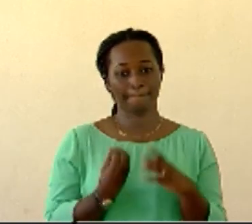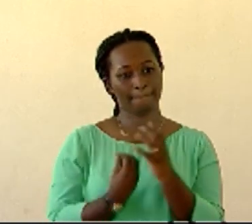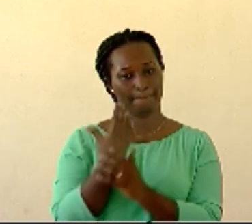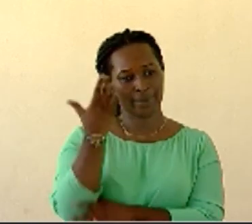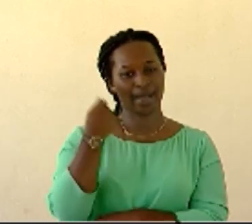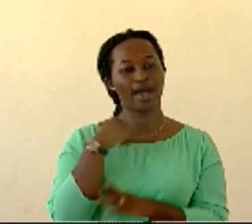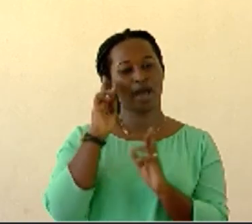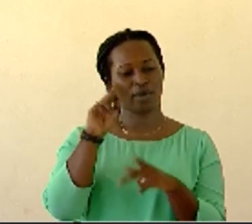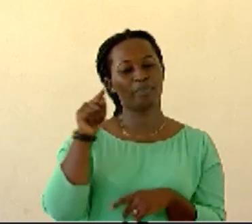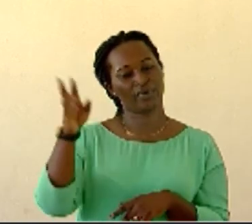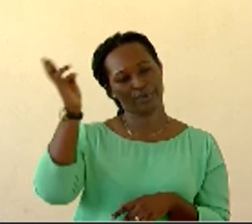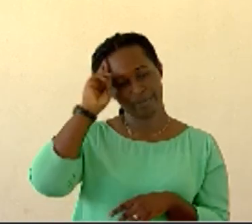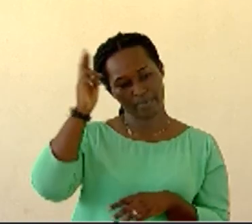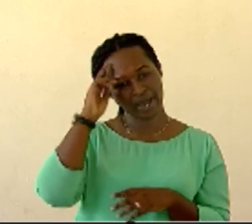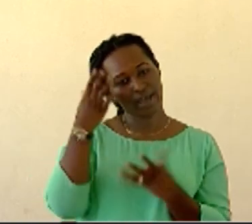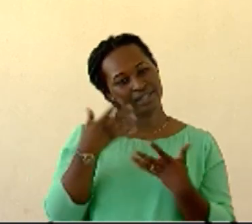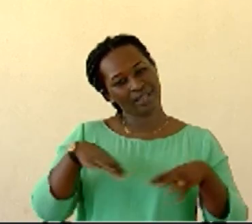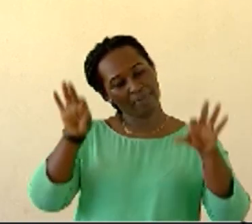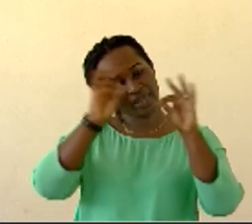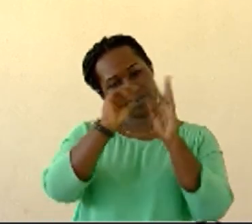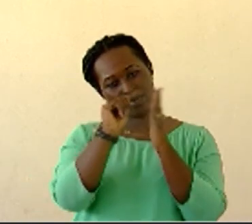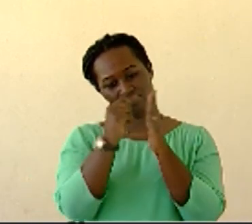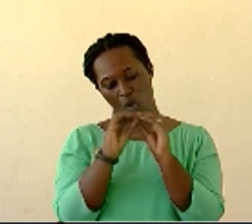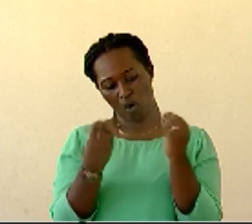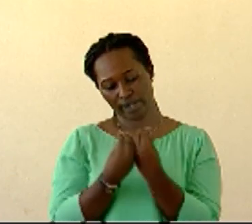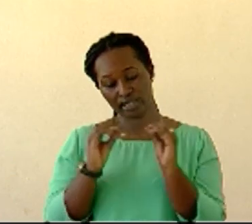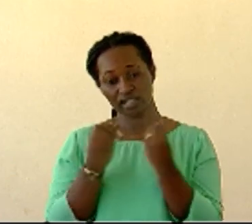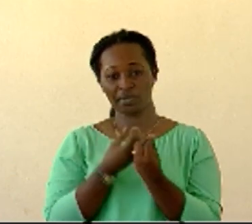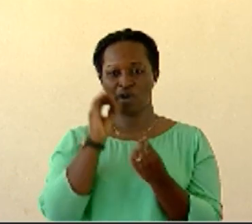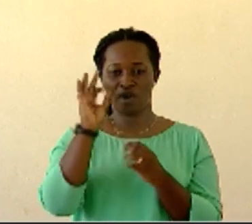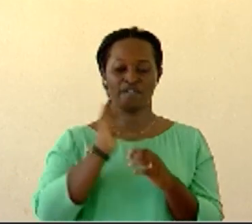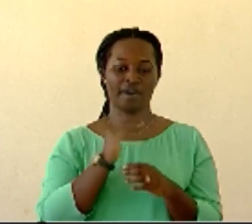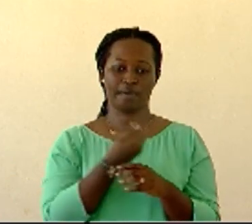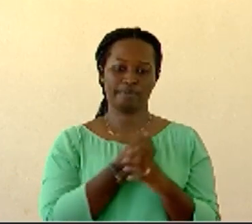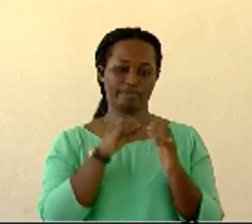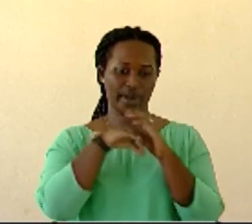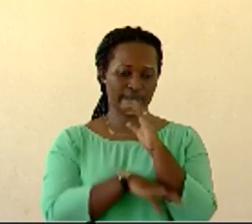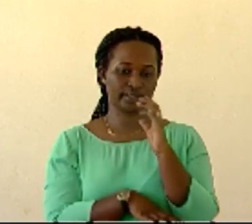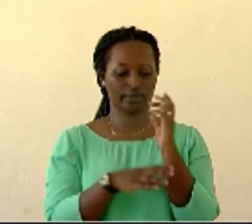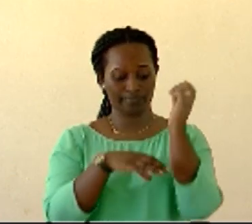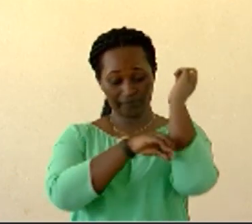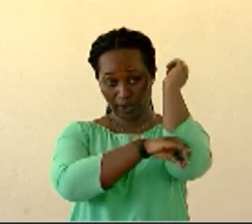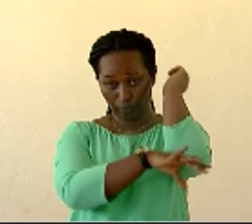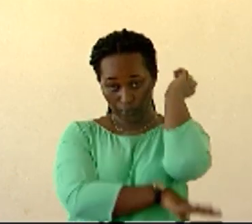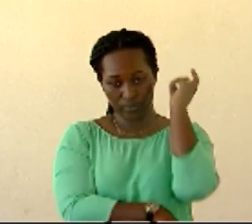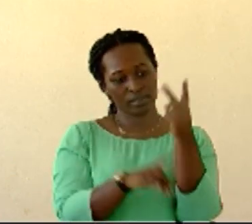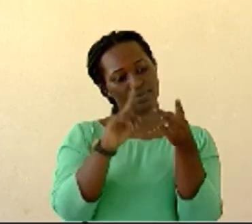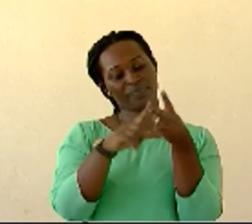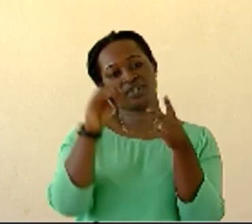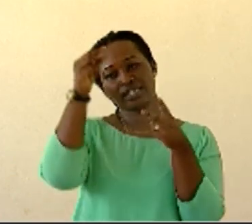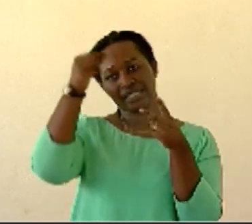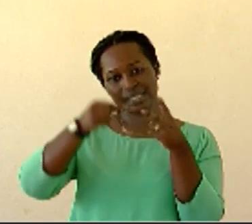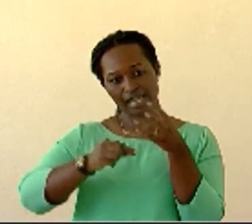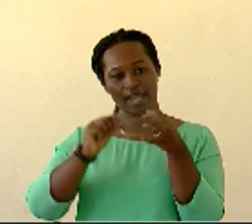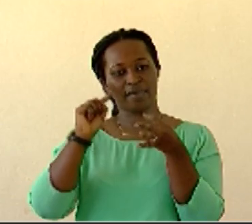I hope you still remember the main organs of a plant. We have roots, we have the stem, then these are leaves, and then